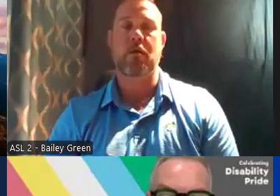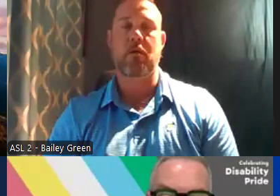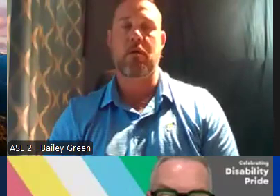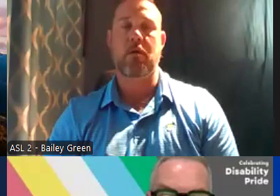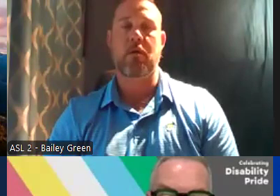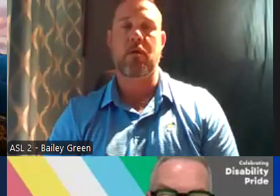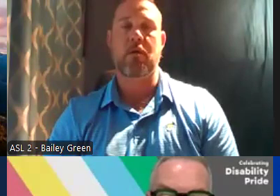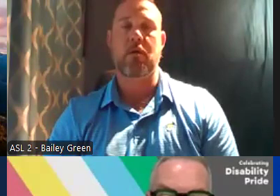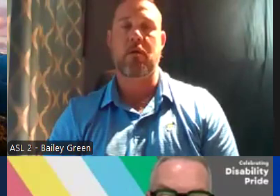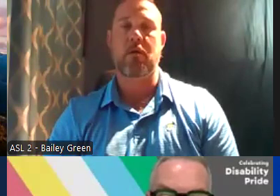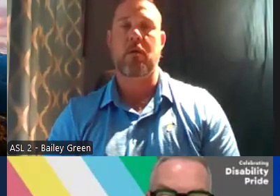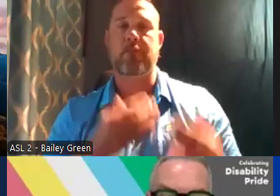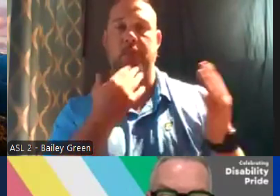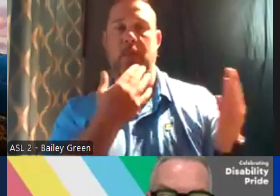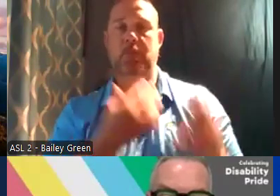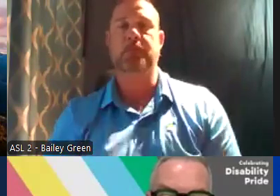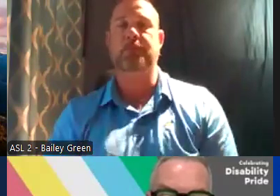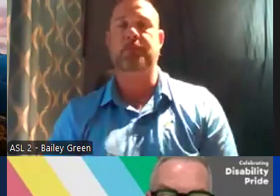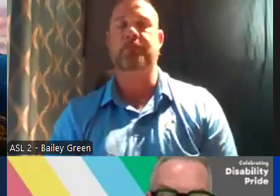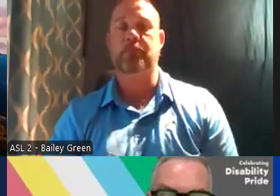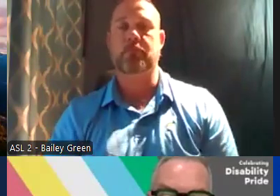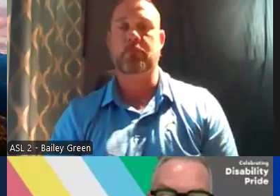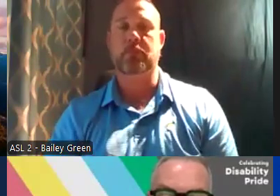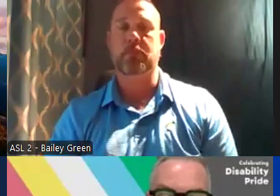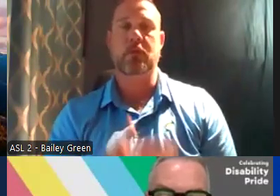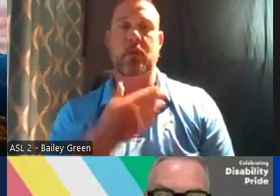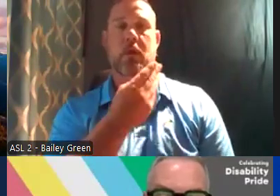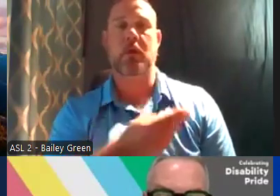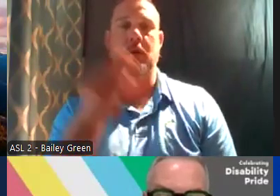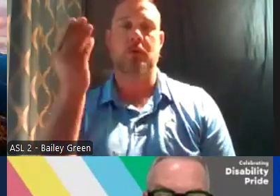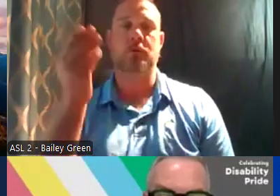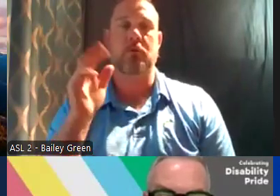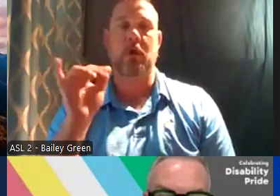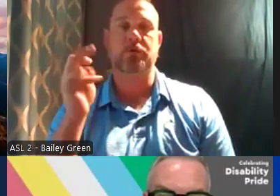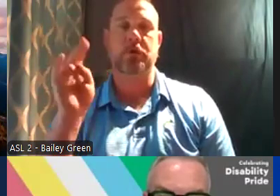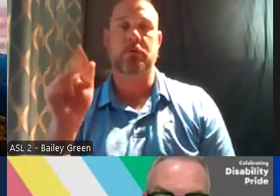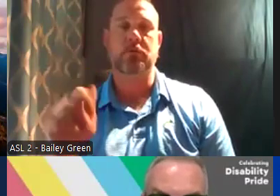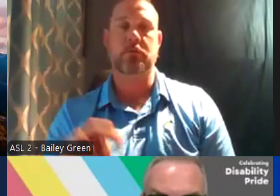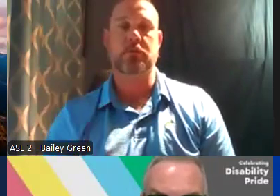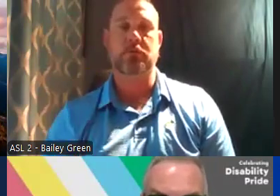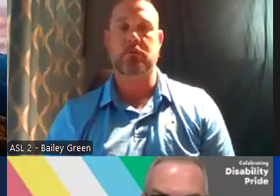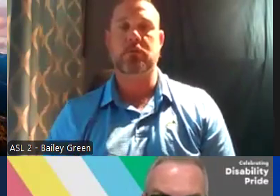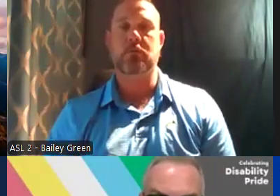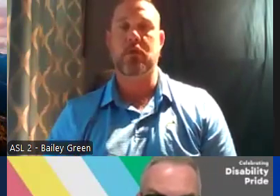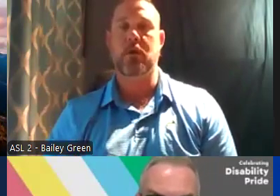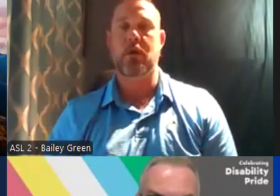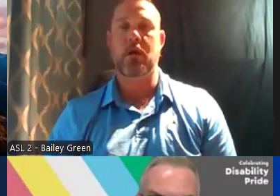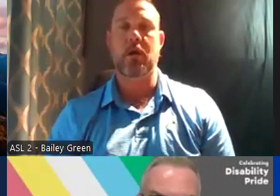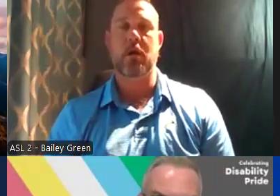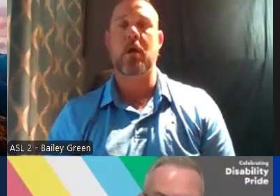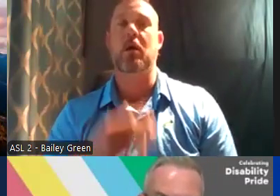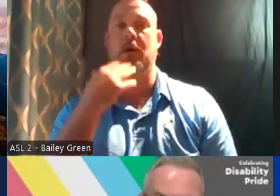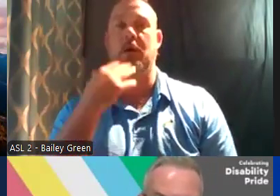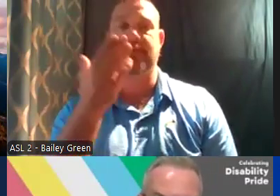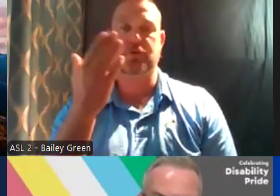Thank you, Consuelo. thank you. I'll pass it back to you, Ranjana. Thank you, everyone. Thank you for sharing your work and